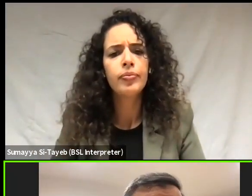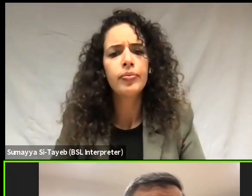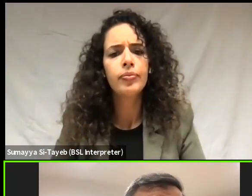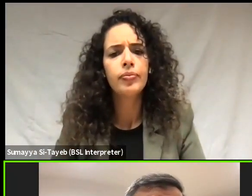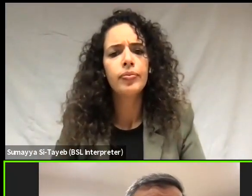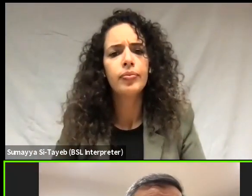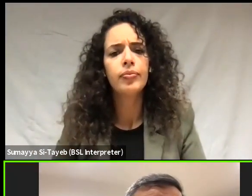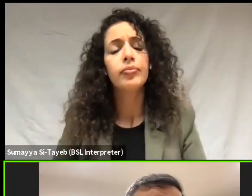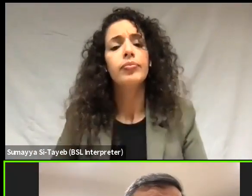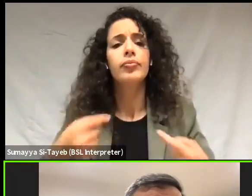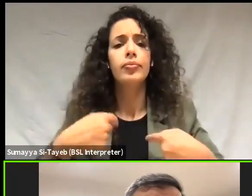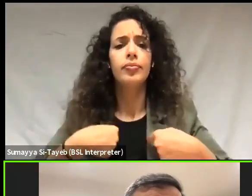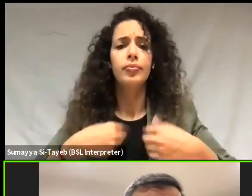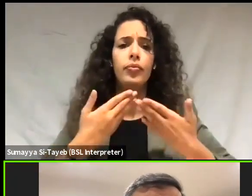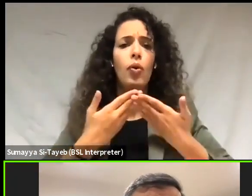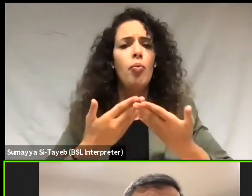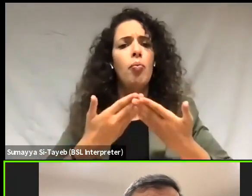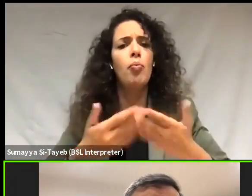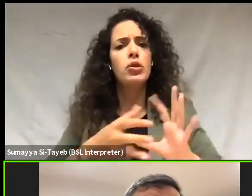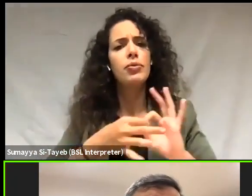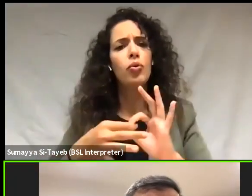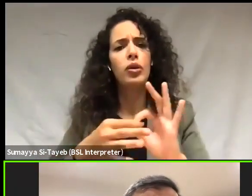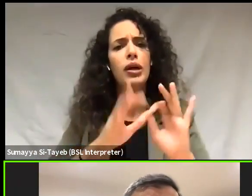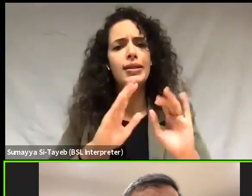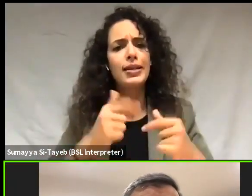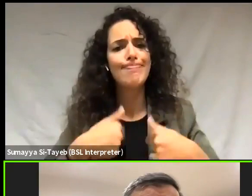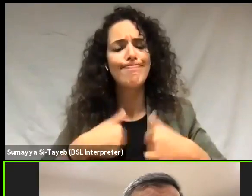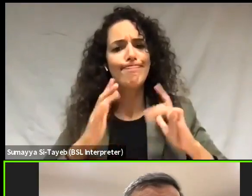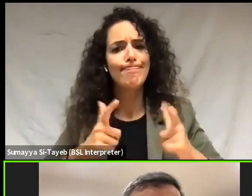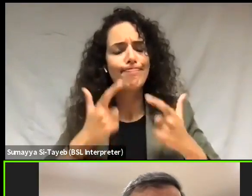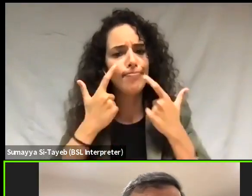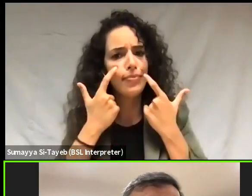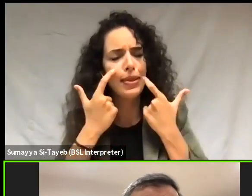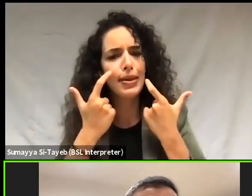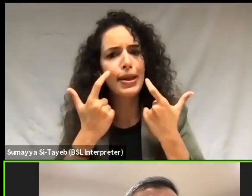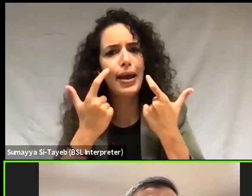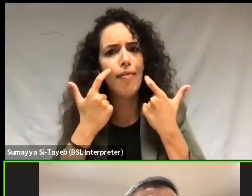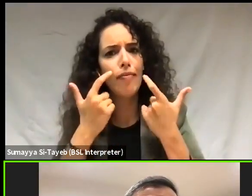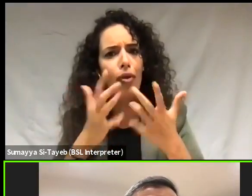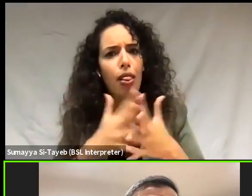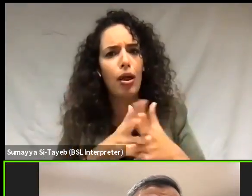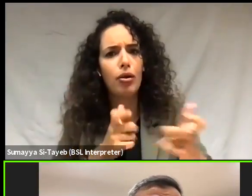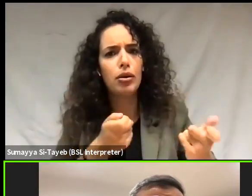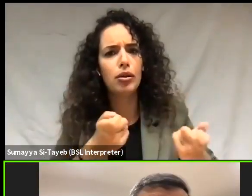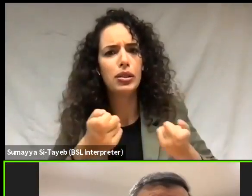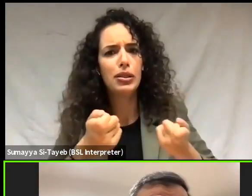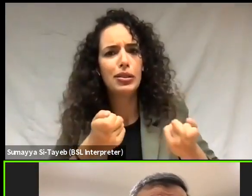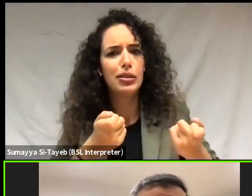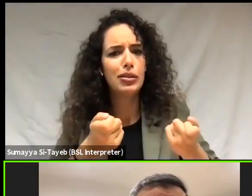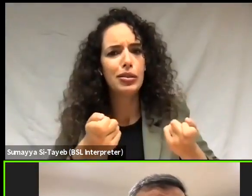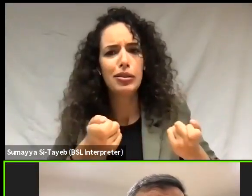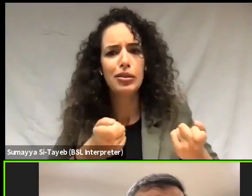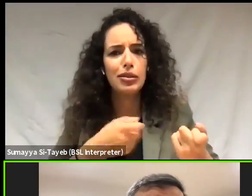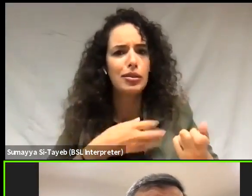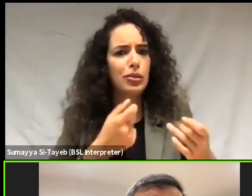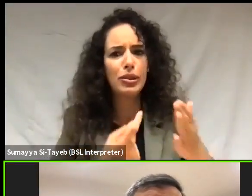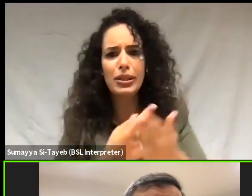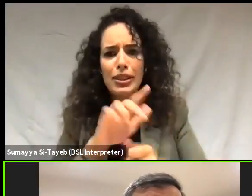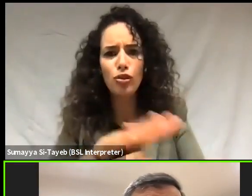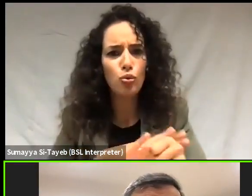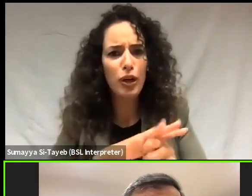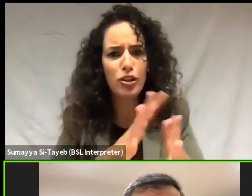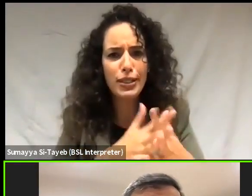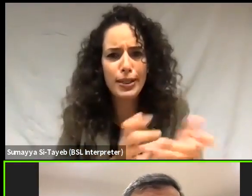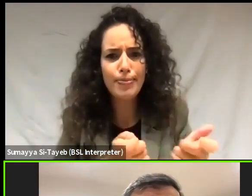be very careful how to deal with these matters. We need to be, from my experience, actually,